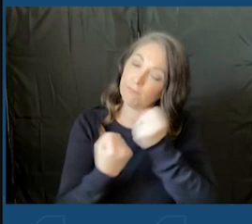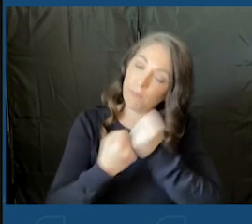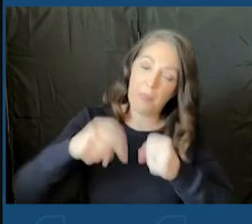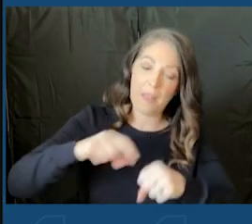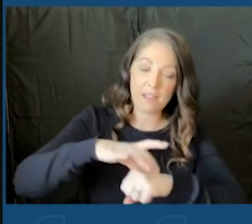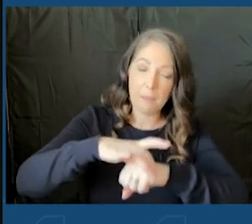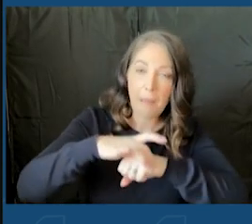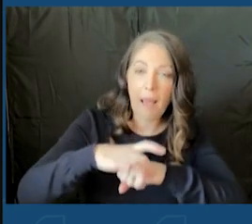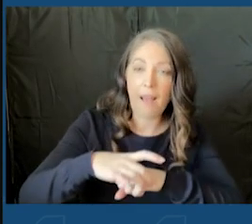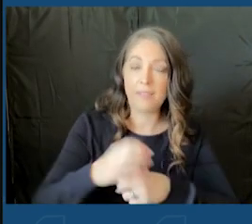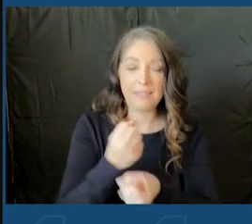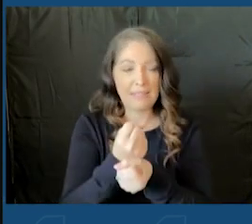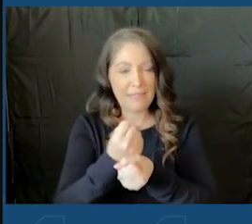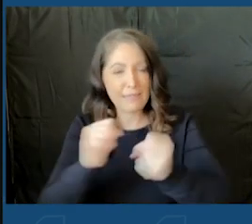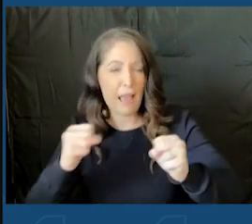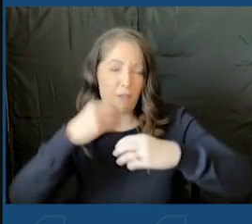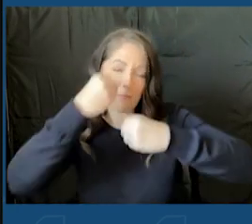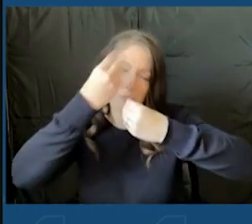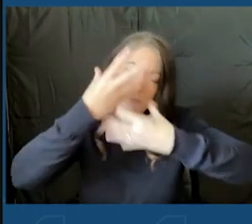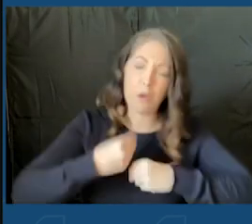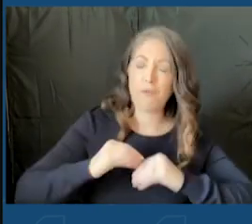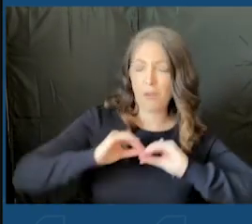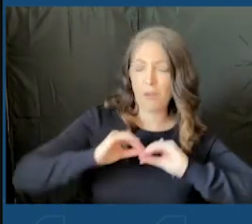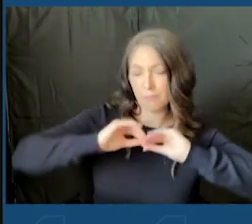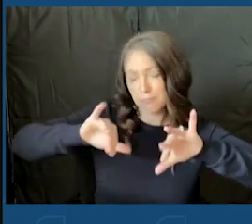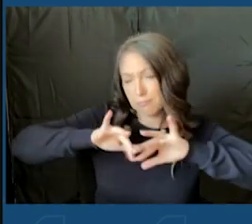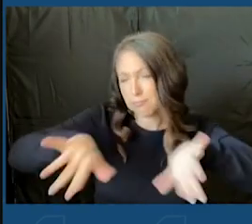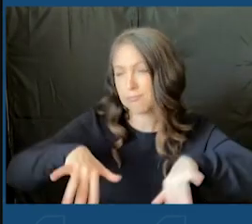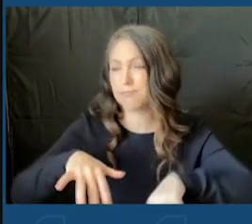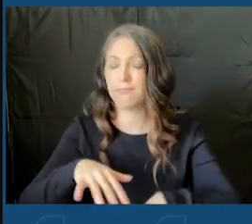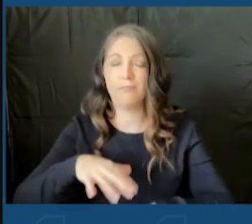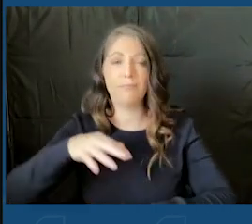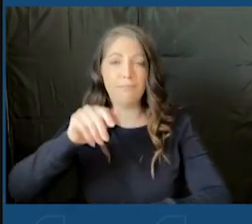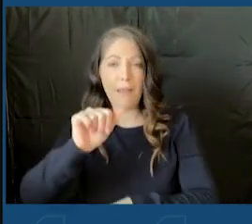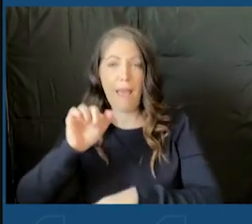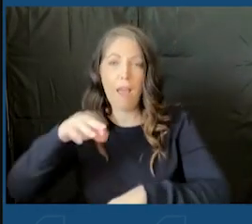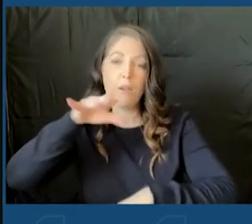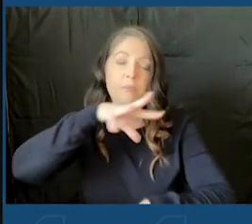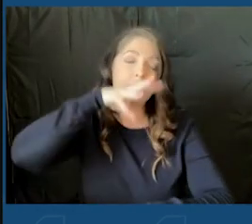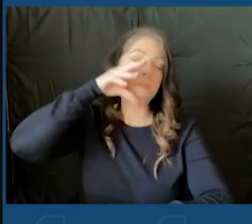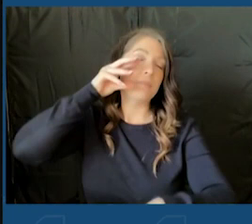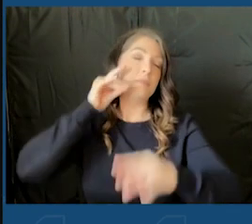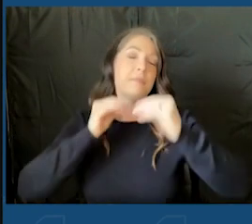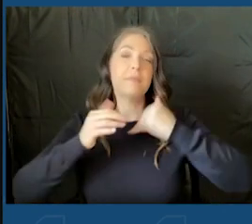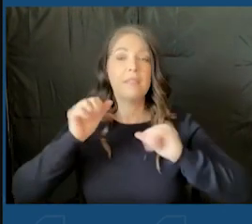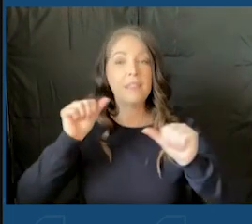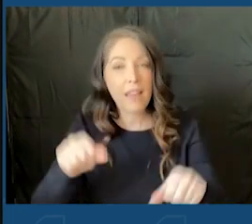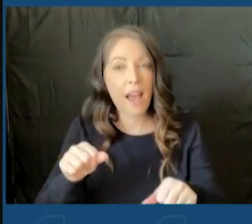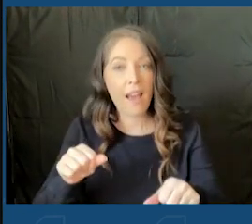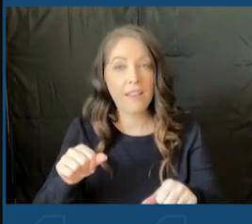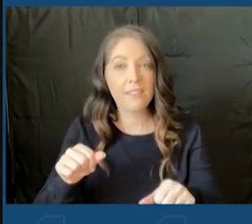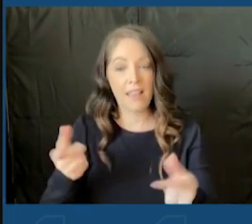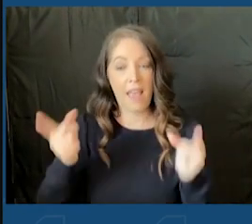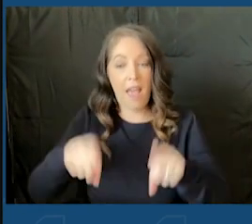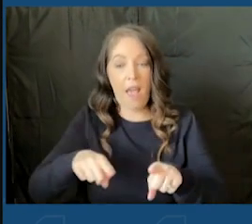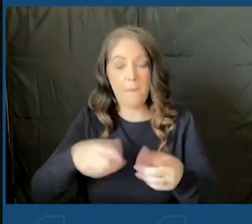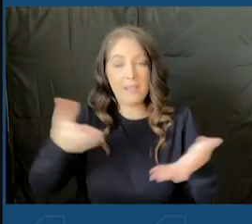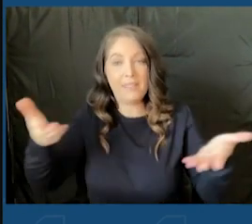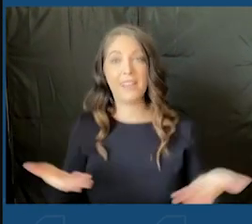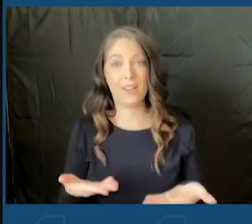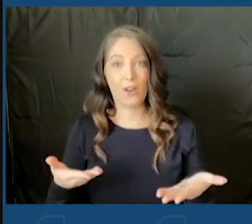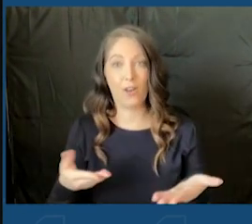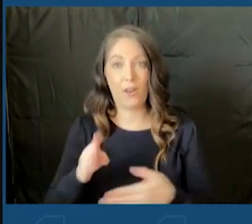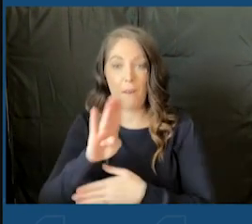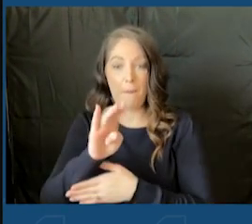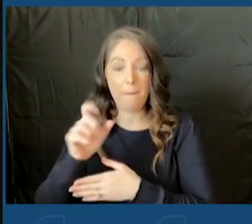beautiful, you could swim, you could breathe the air, and it all happens in rooms like this, and with bills like this, and with leaders.